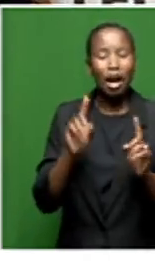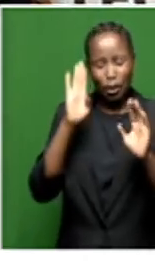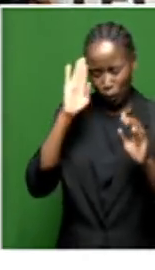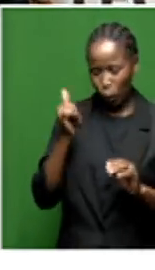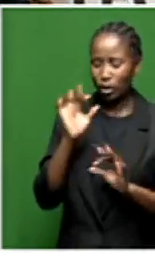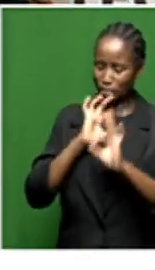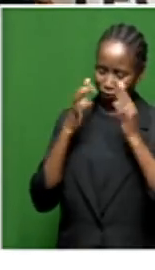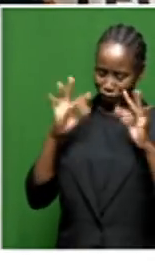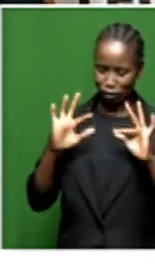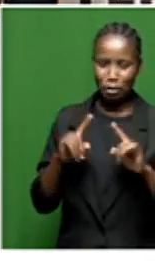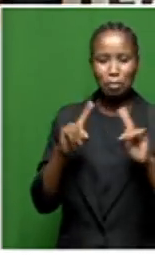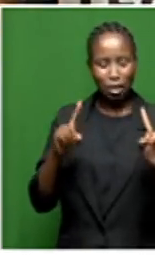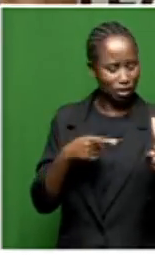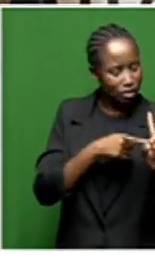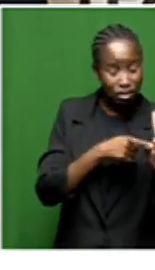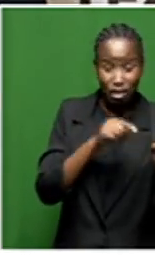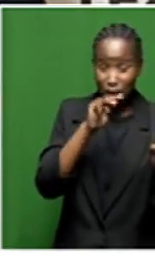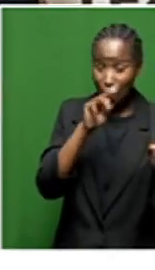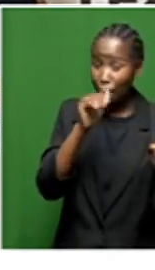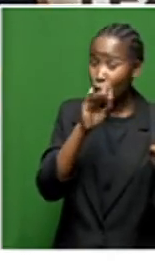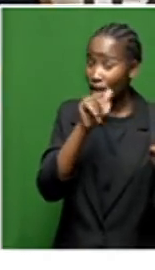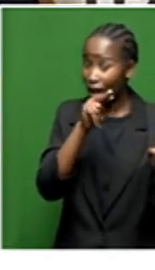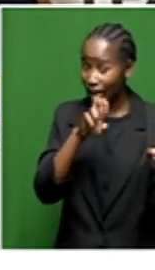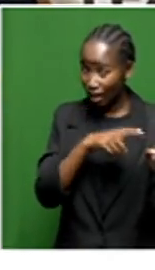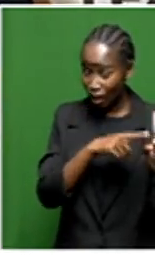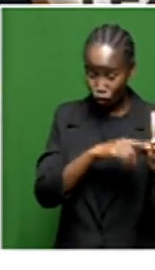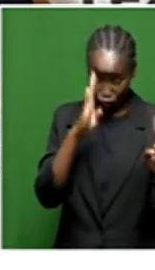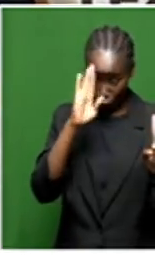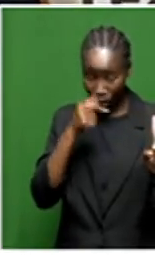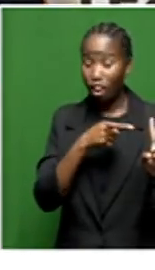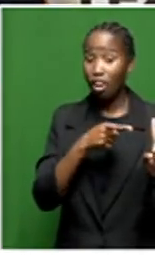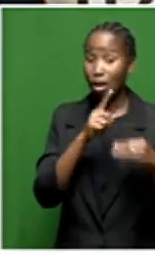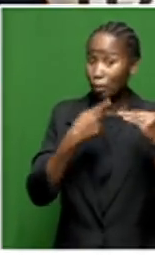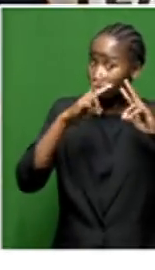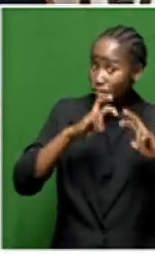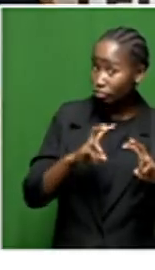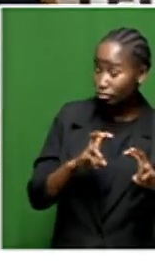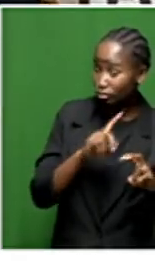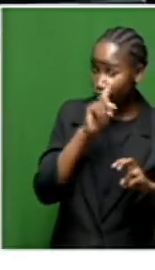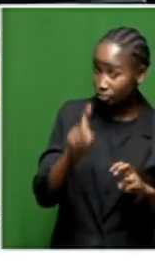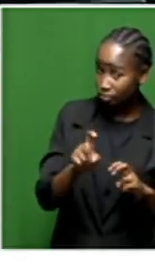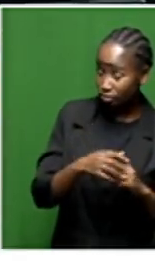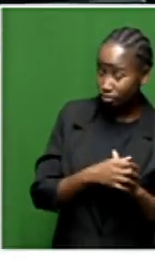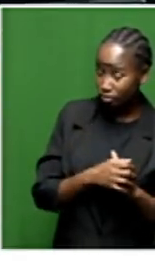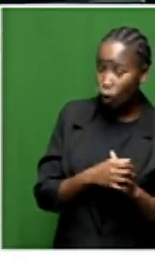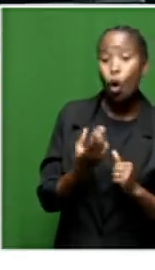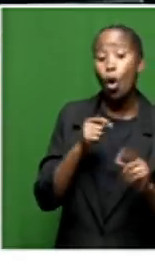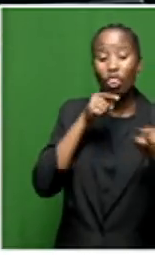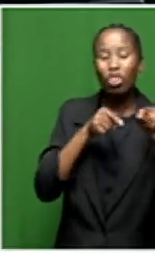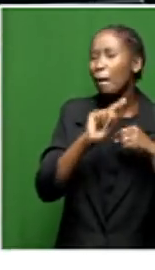but is Mr. Mabuyane fully aware of these allegations and the investigations against